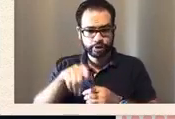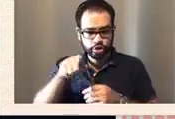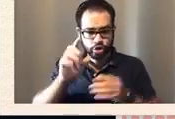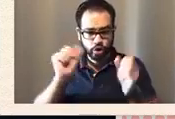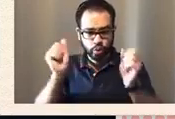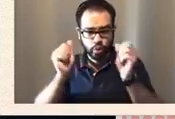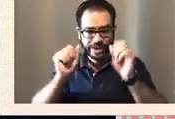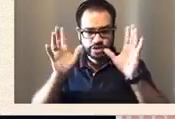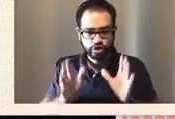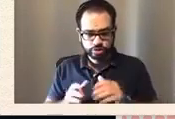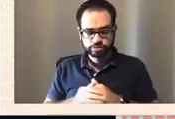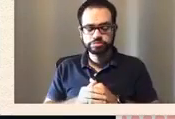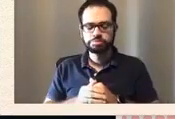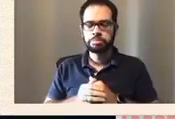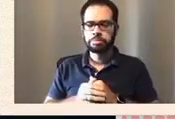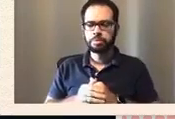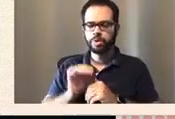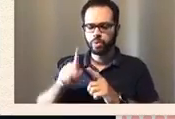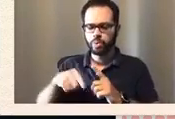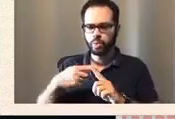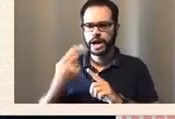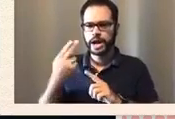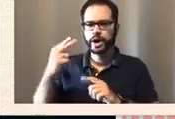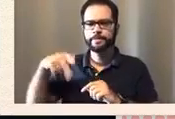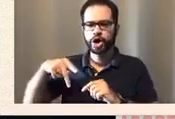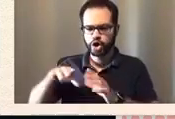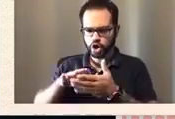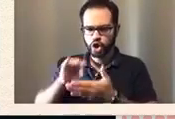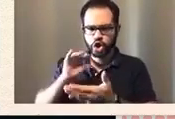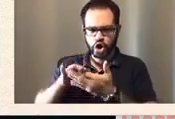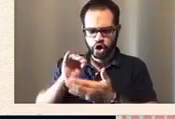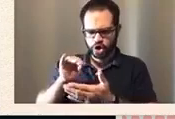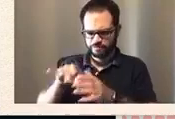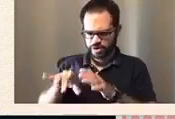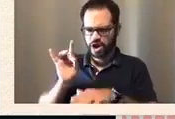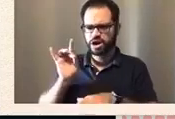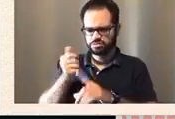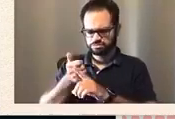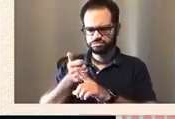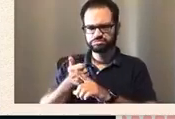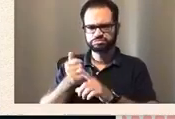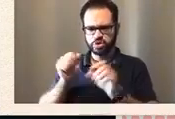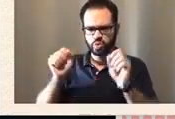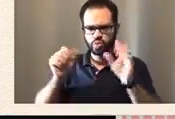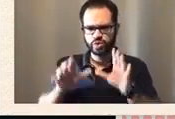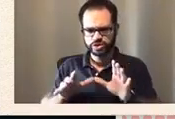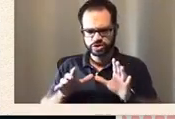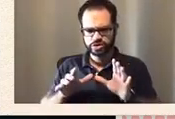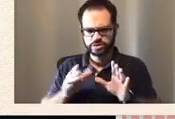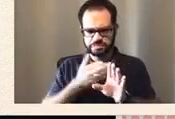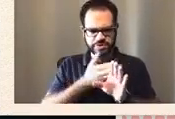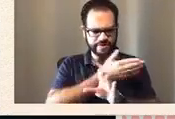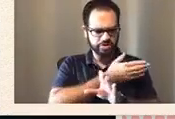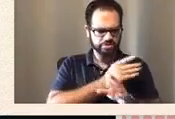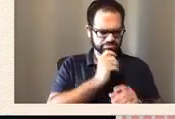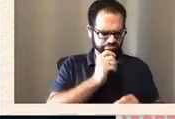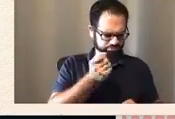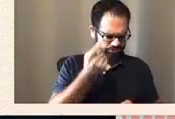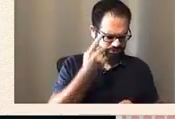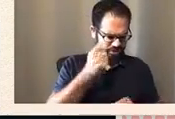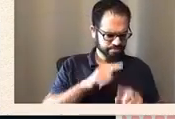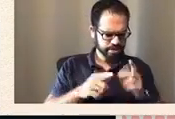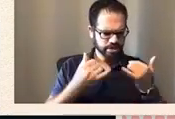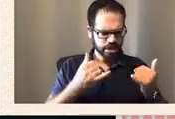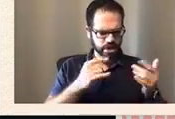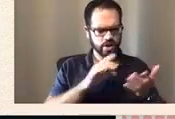wizard, a lot of things that he didn't understand started to make sense, especially as